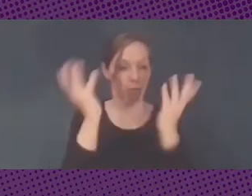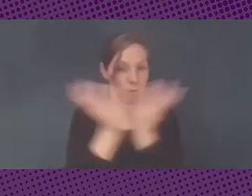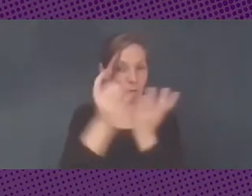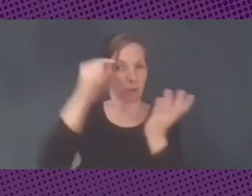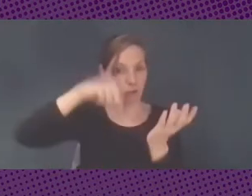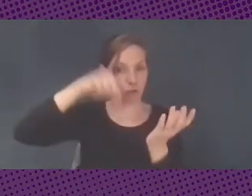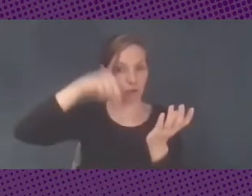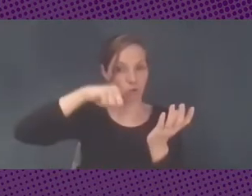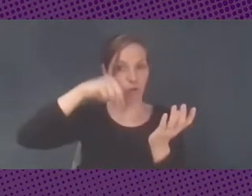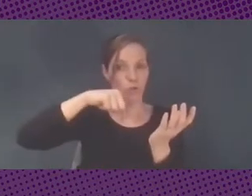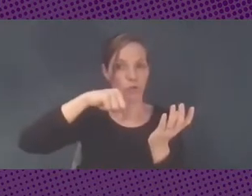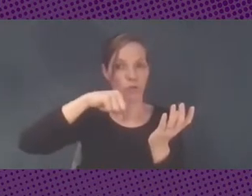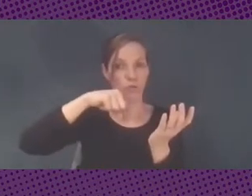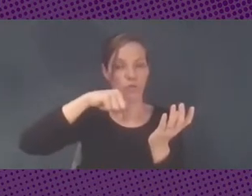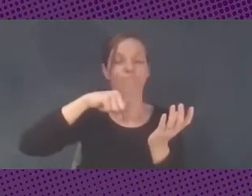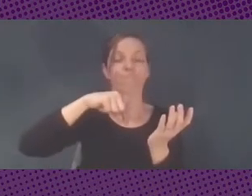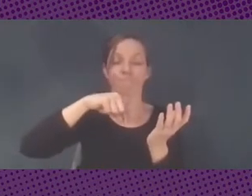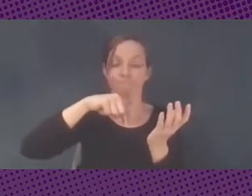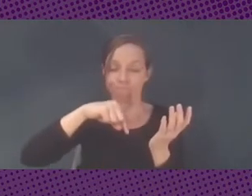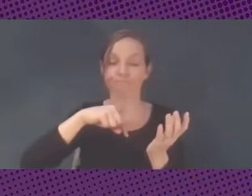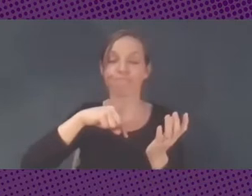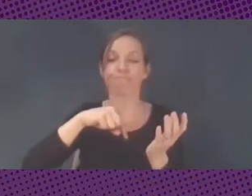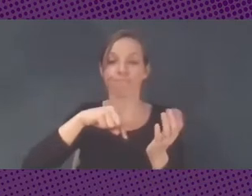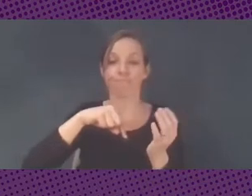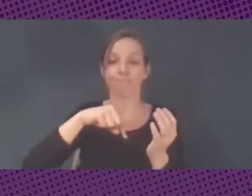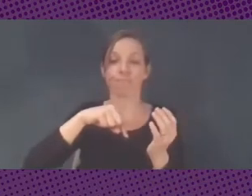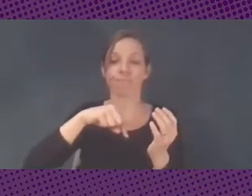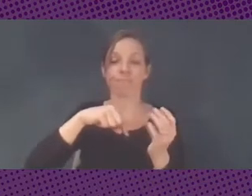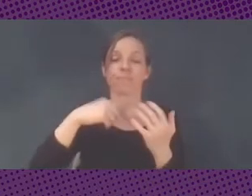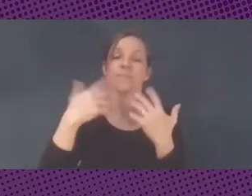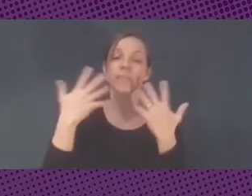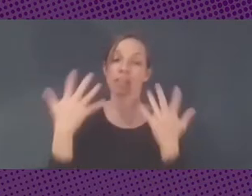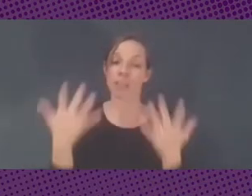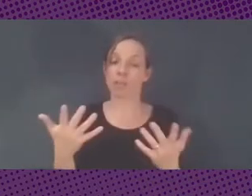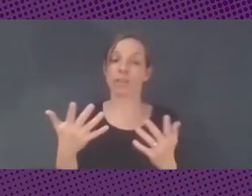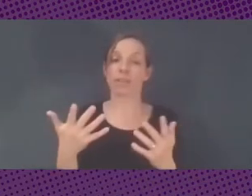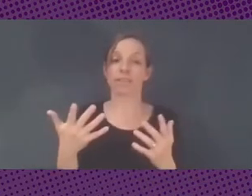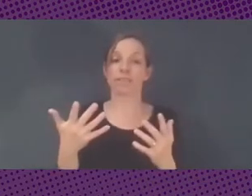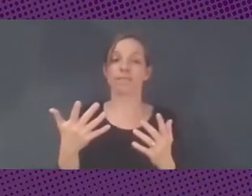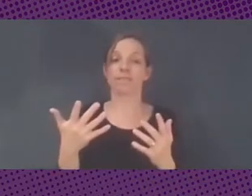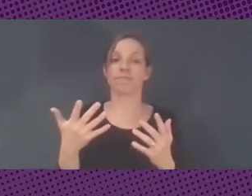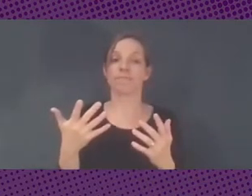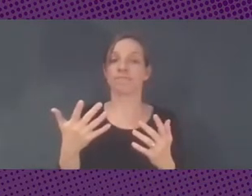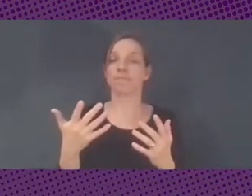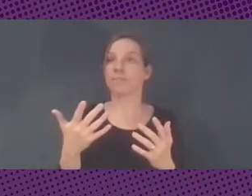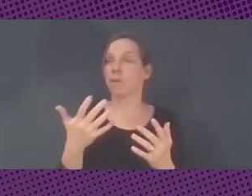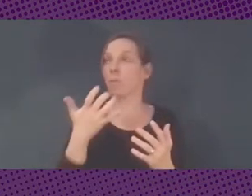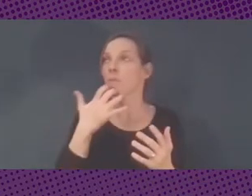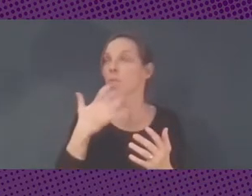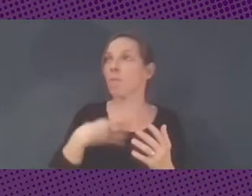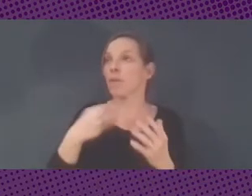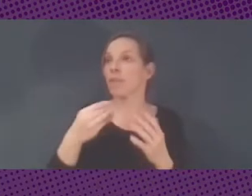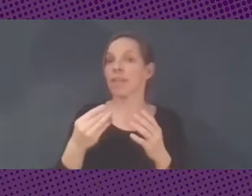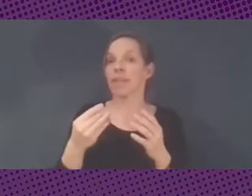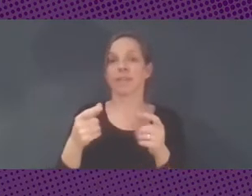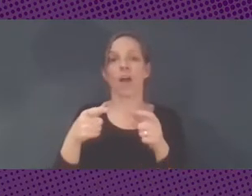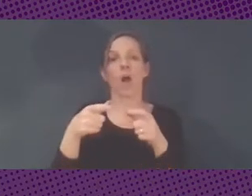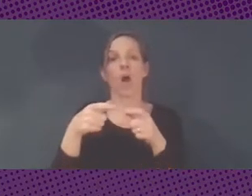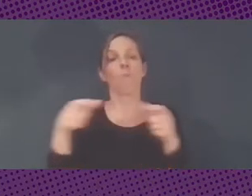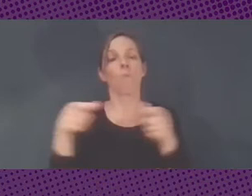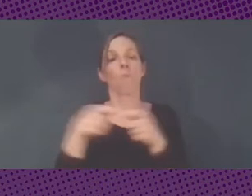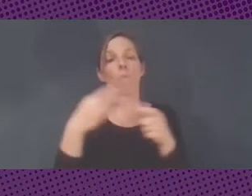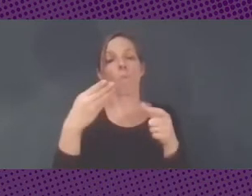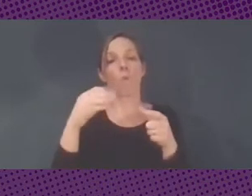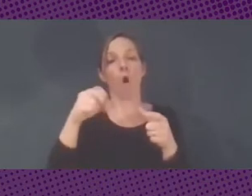investable asset classes, producing bonds or projects that that investors can buy and hold and that